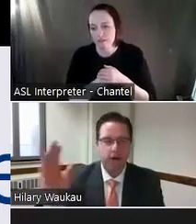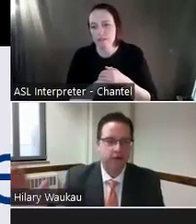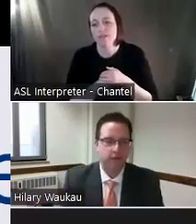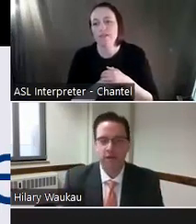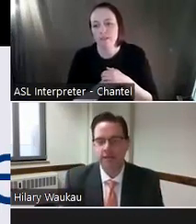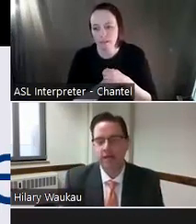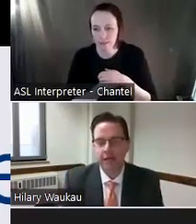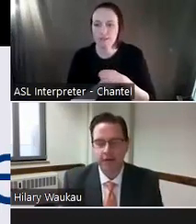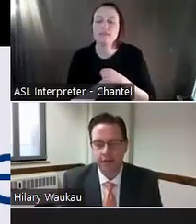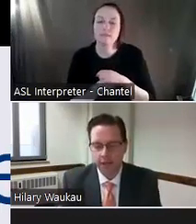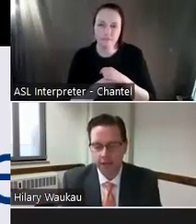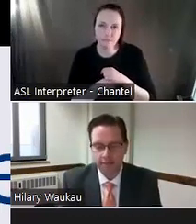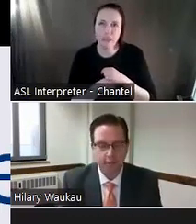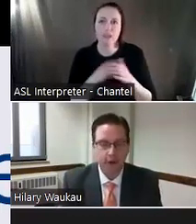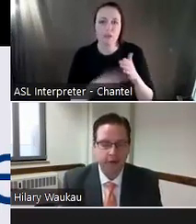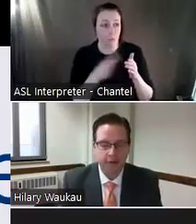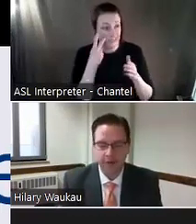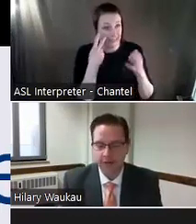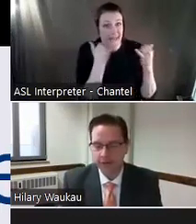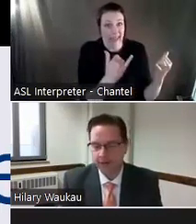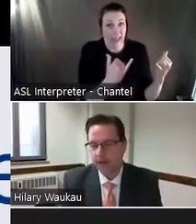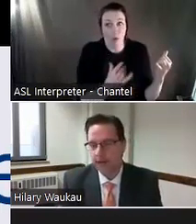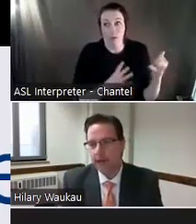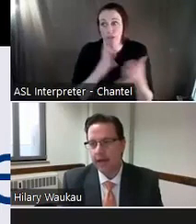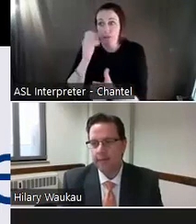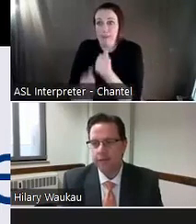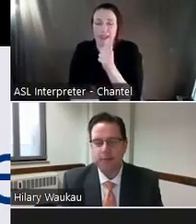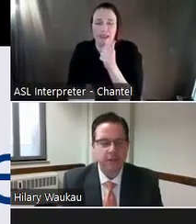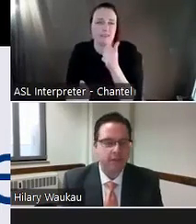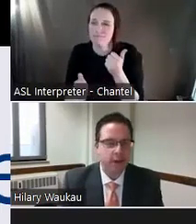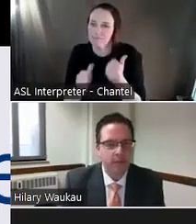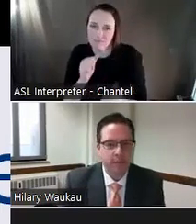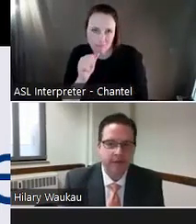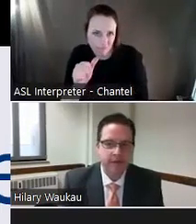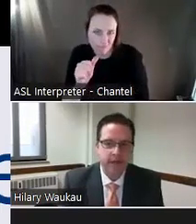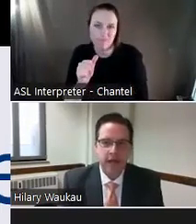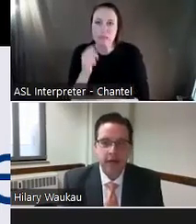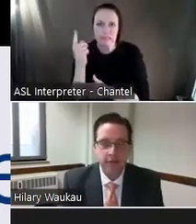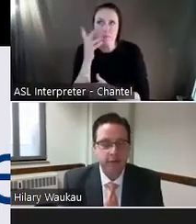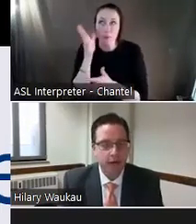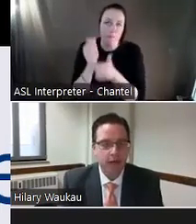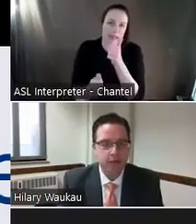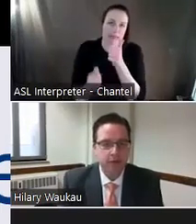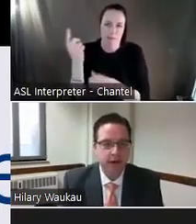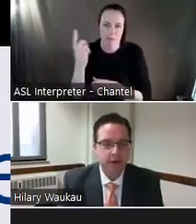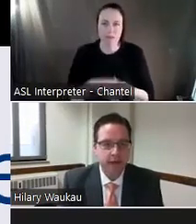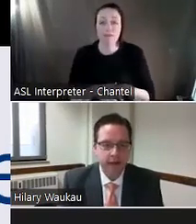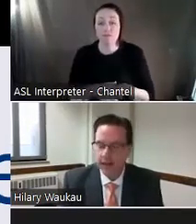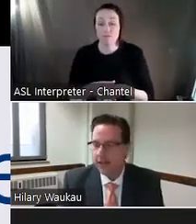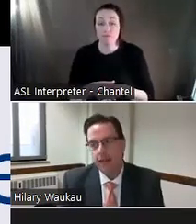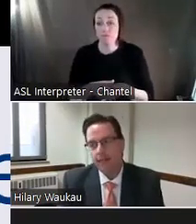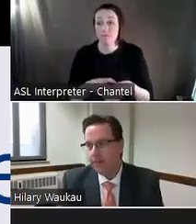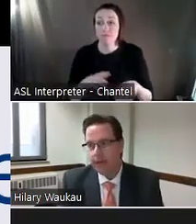carte blanche from one side of the house to the other, from one branch of government to the other. But something will pass. In terms of what cuts we might